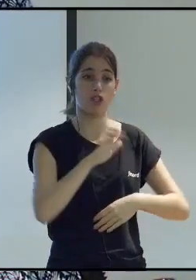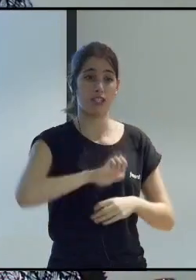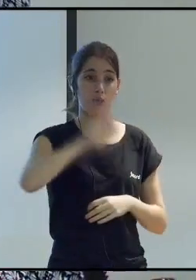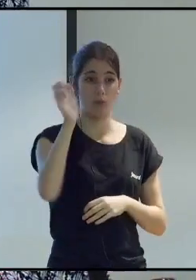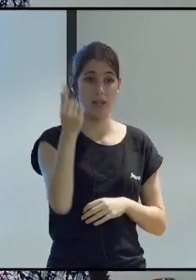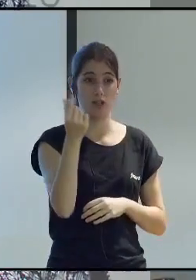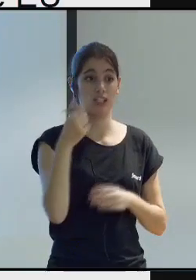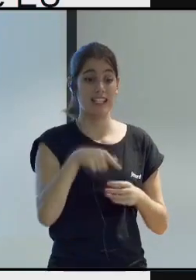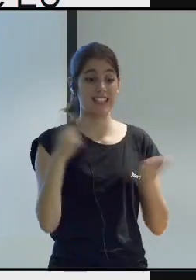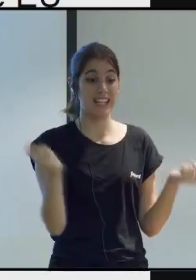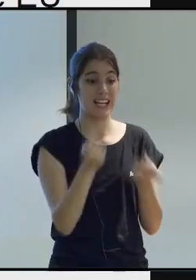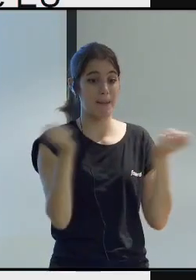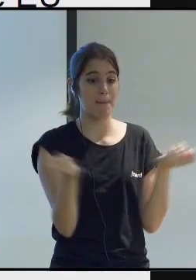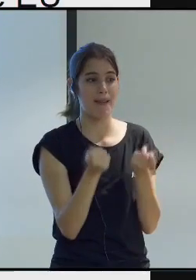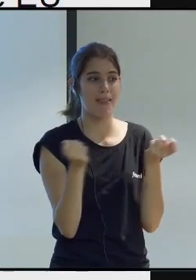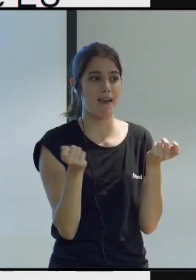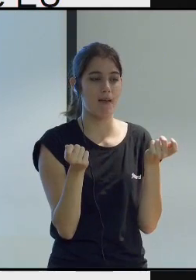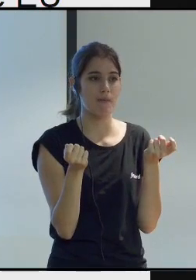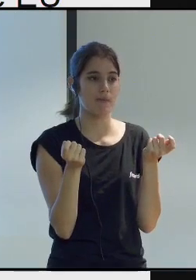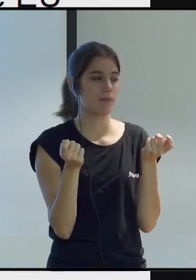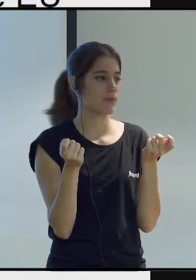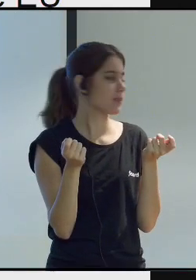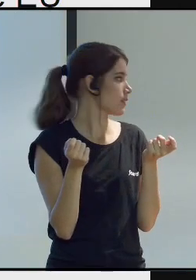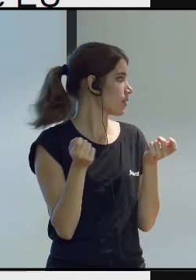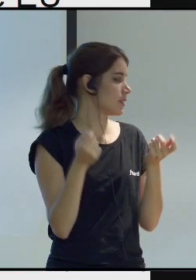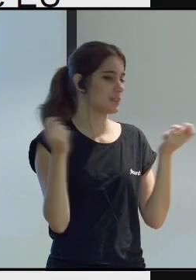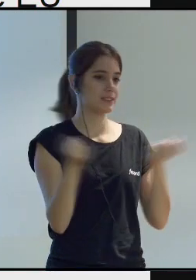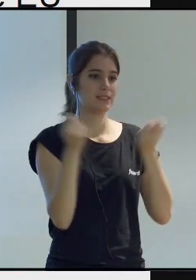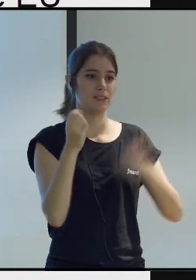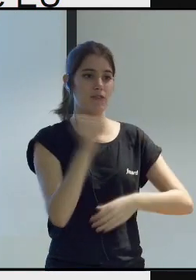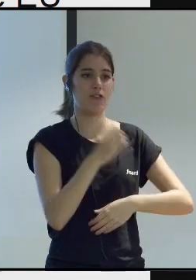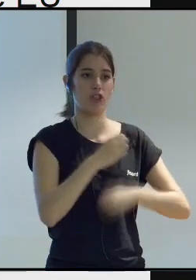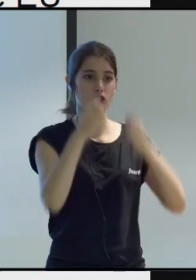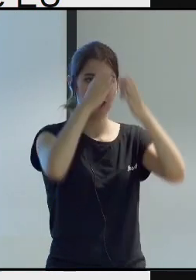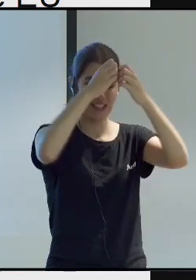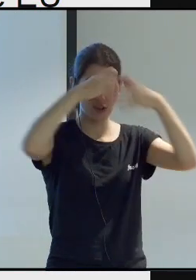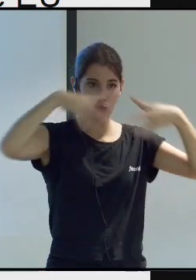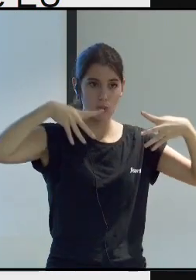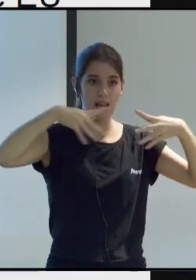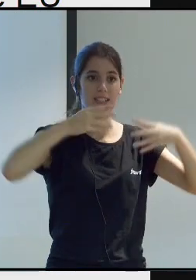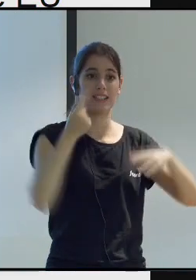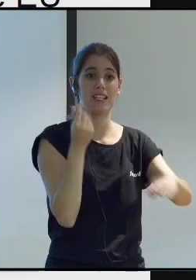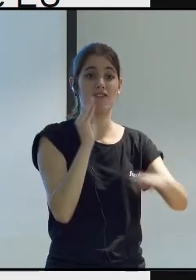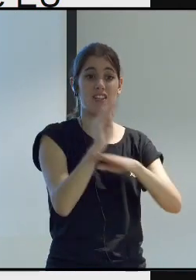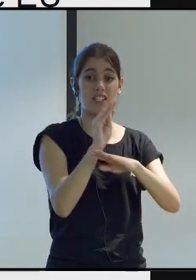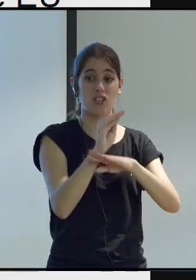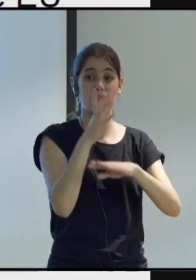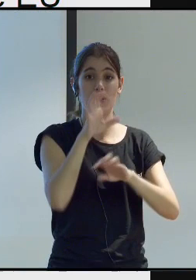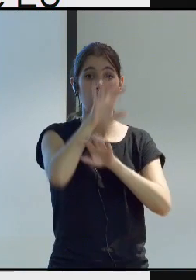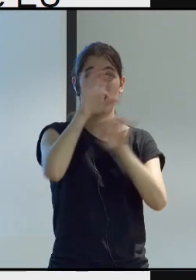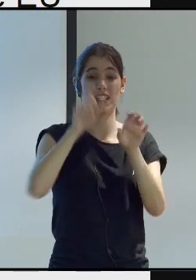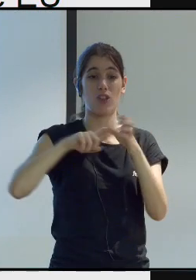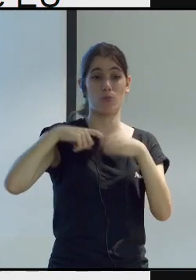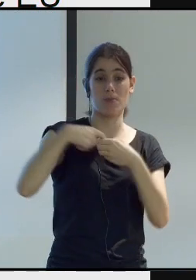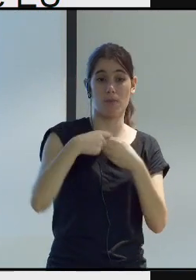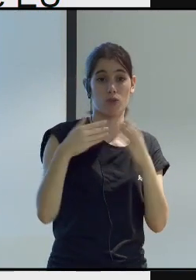about, there are a lot of European structural investment funds that the member states take. Normally it's supposed